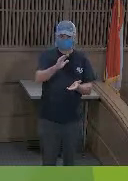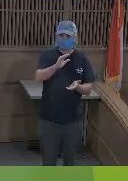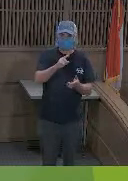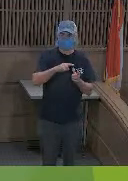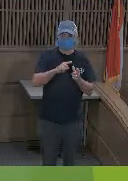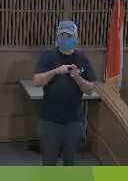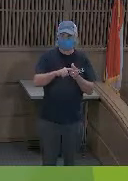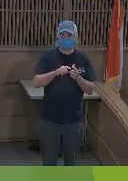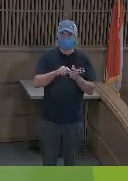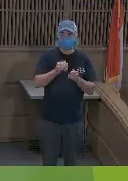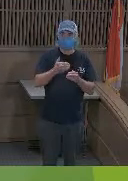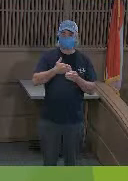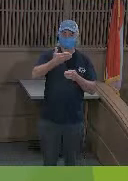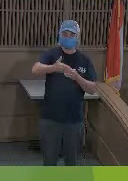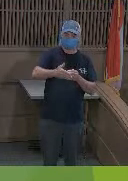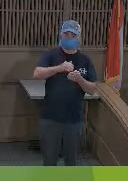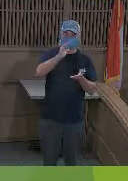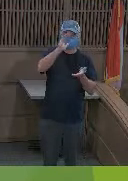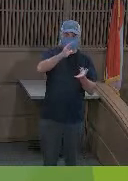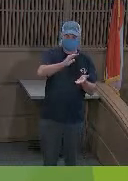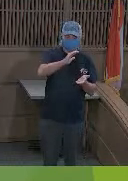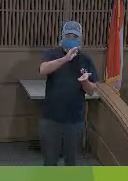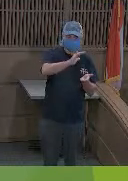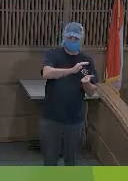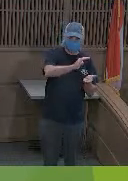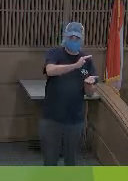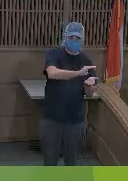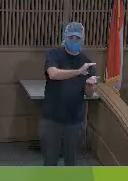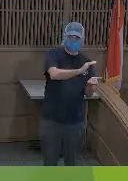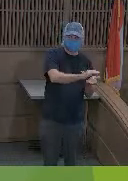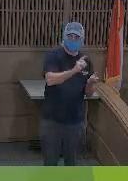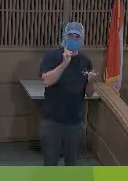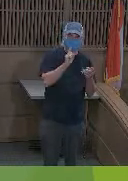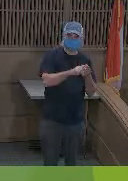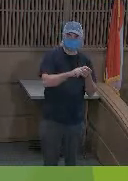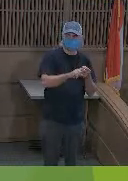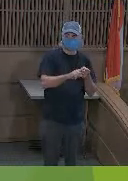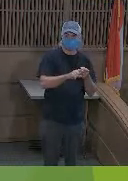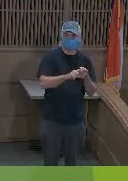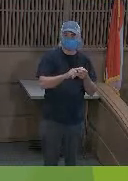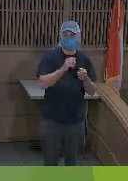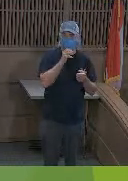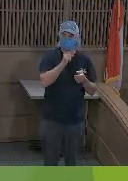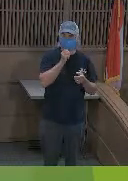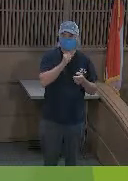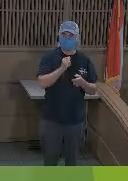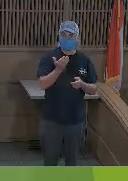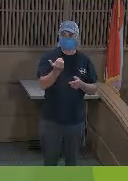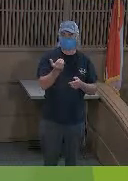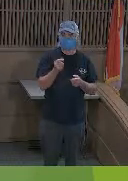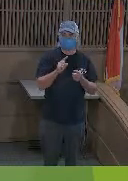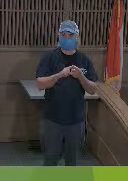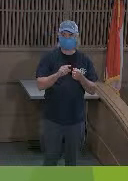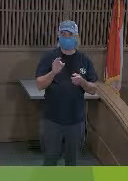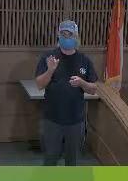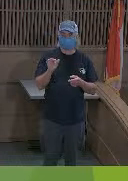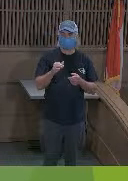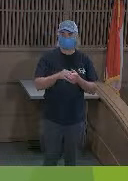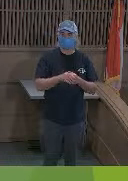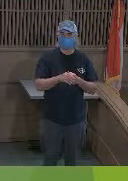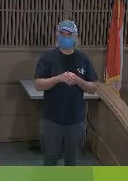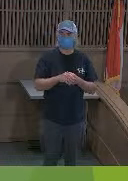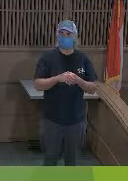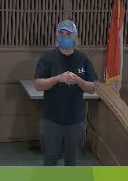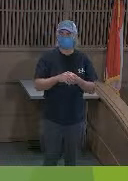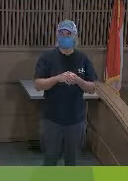continues in that progression till you get to the age group 15 to 19, which actually has a higher vaccination